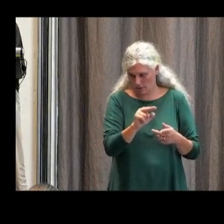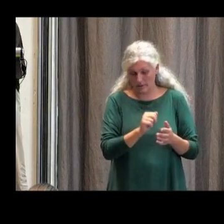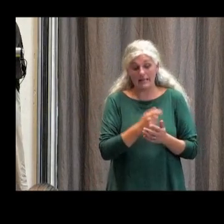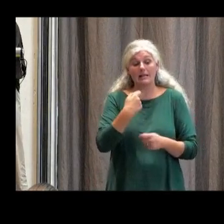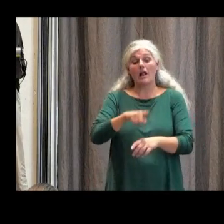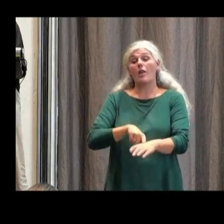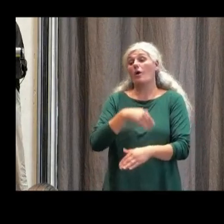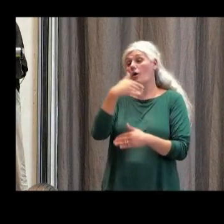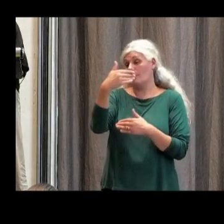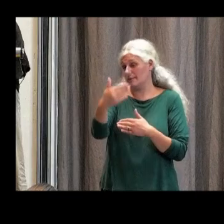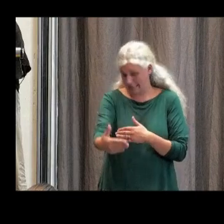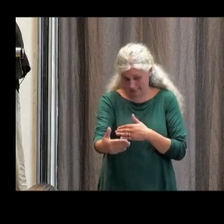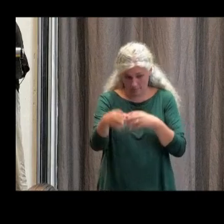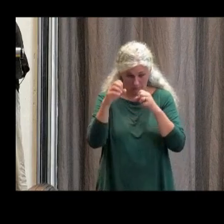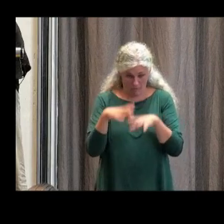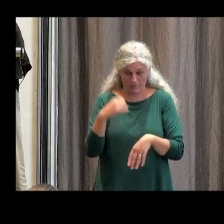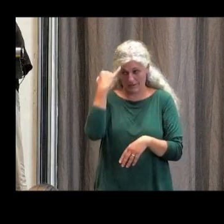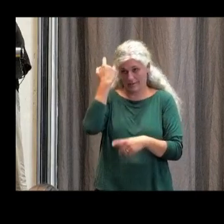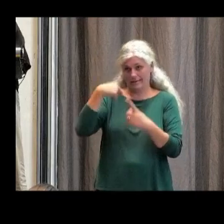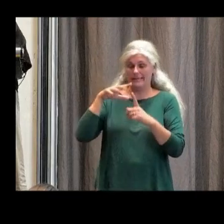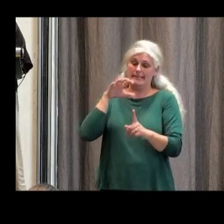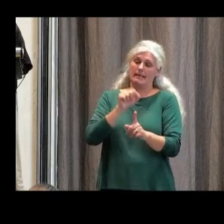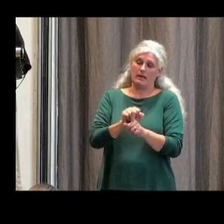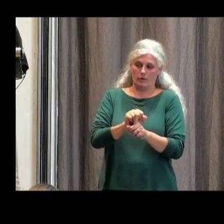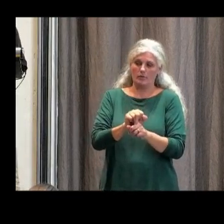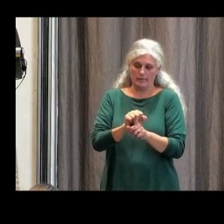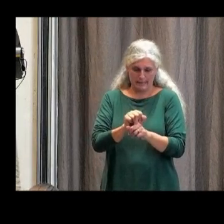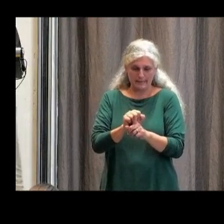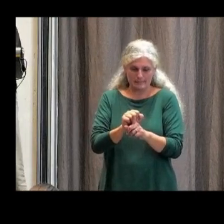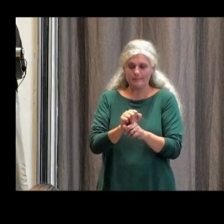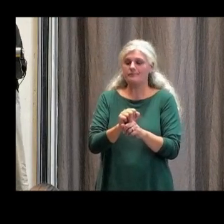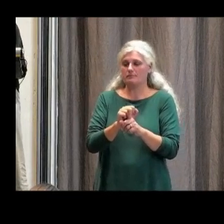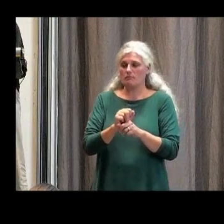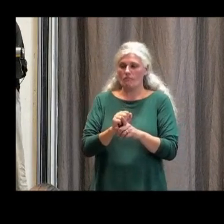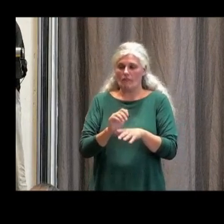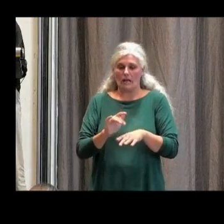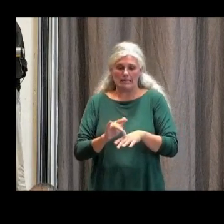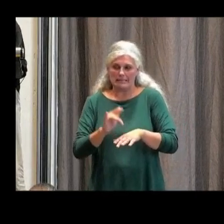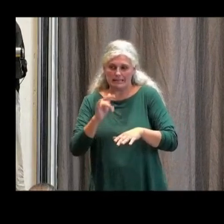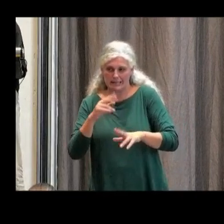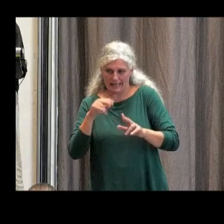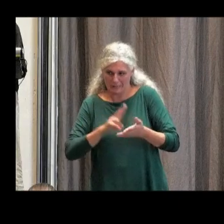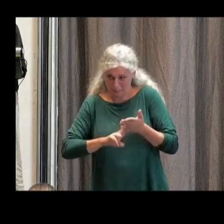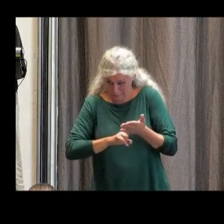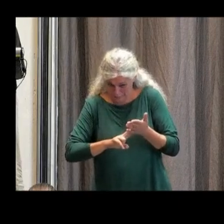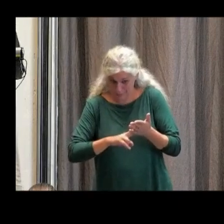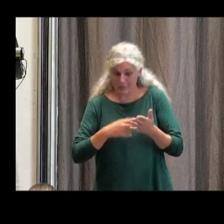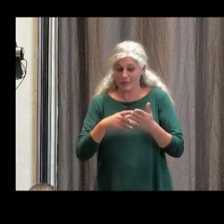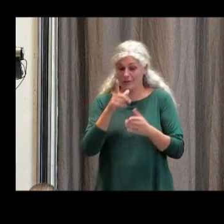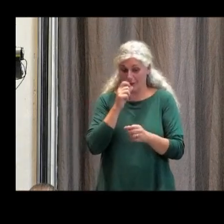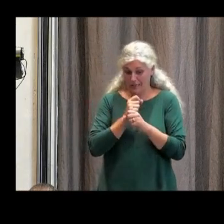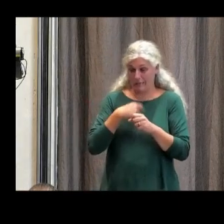to that is obviously the idea of diagnostics, wearable sensors, and how these can be used in terms